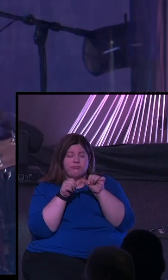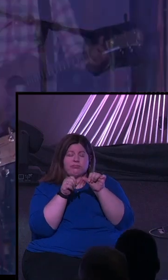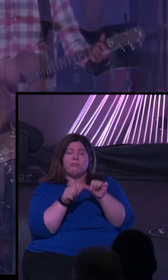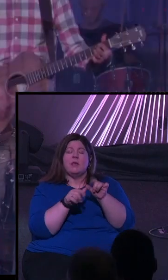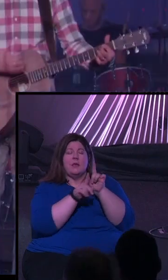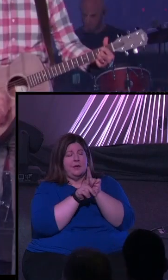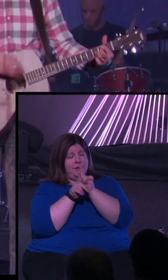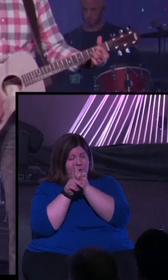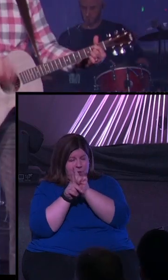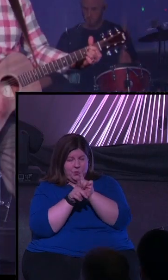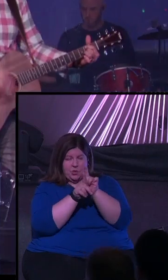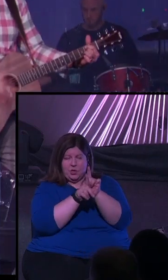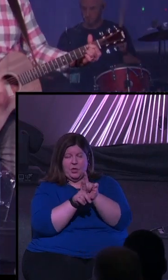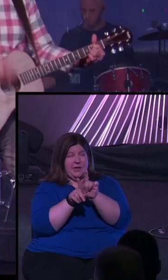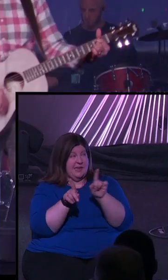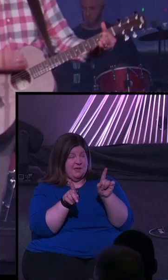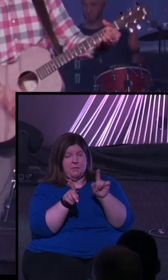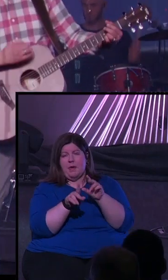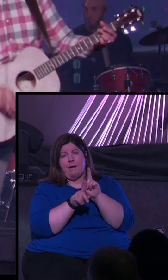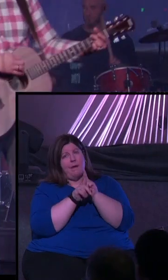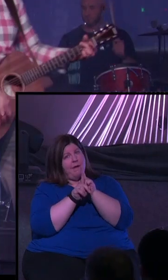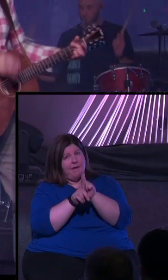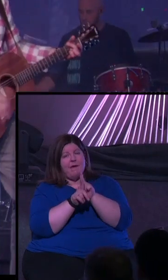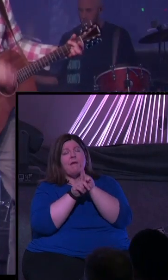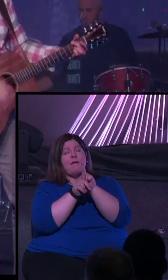back. No turning